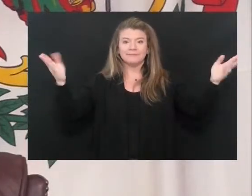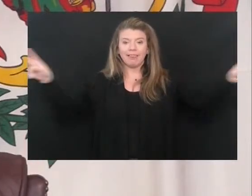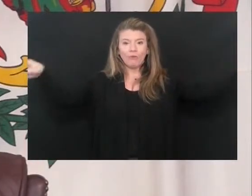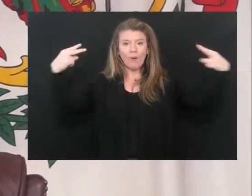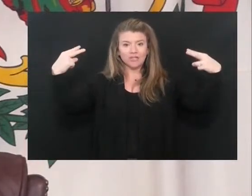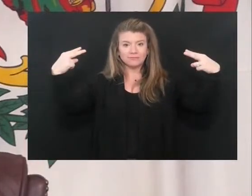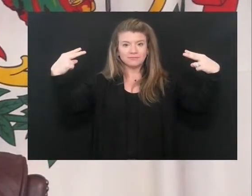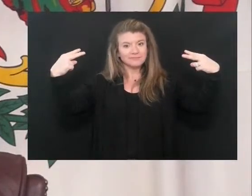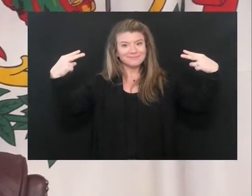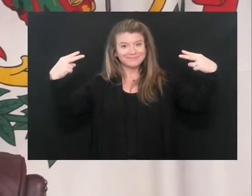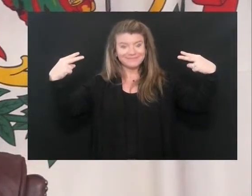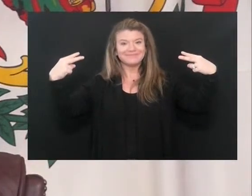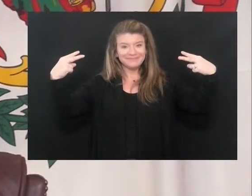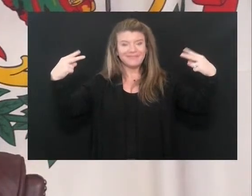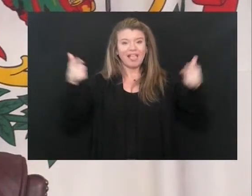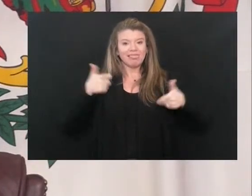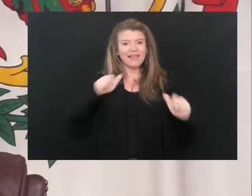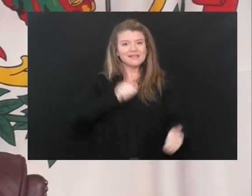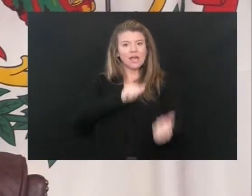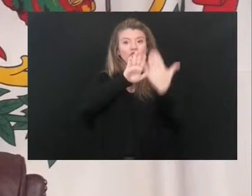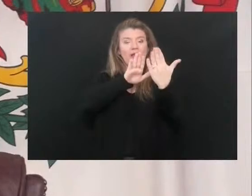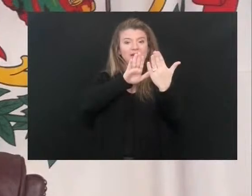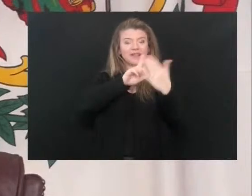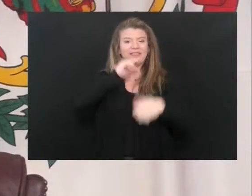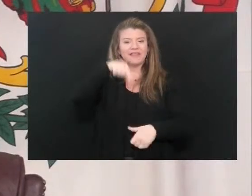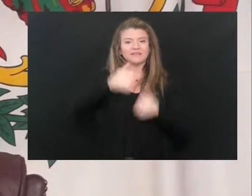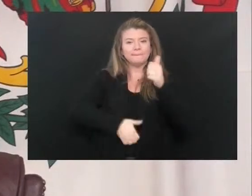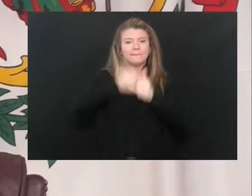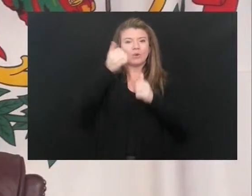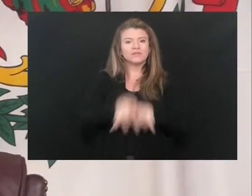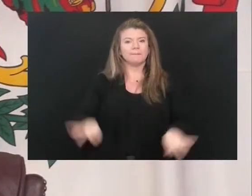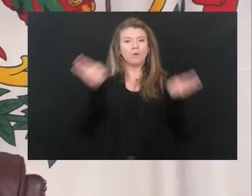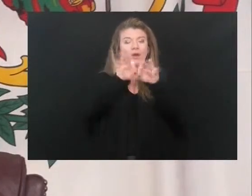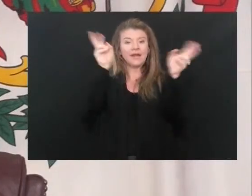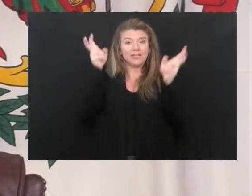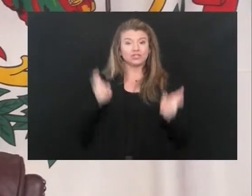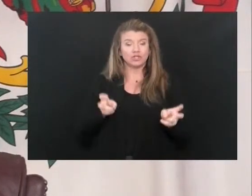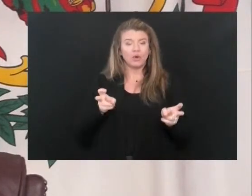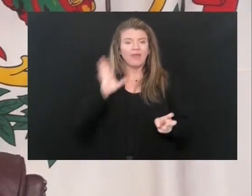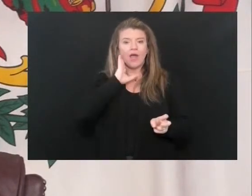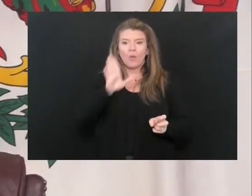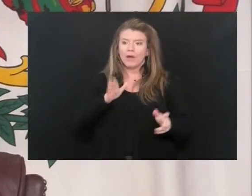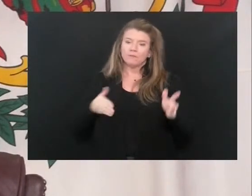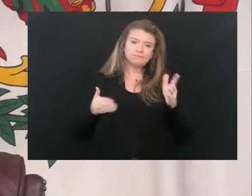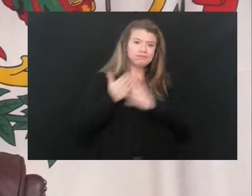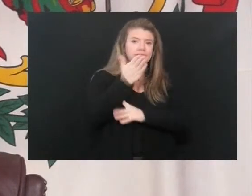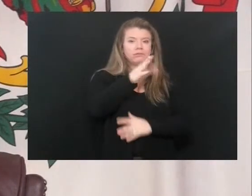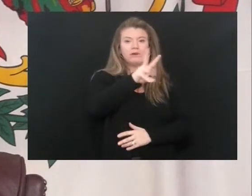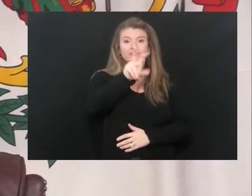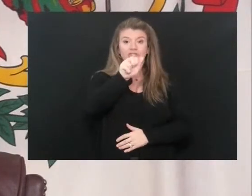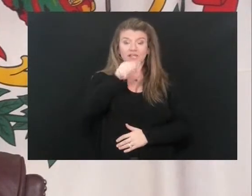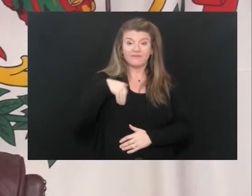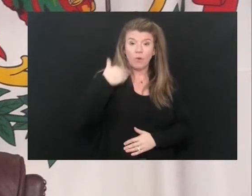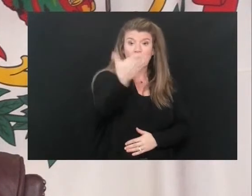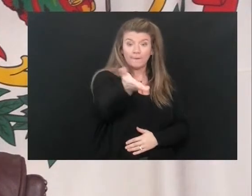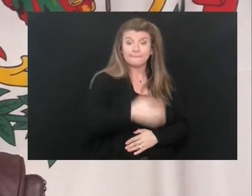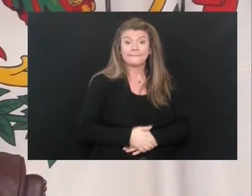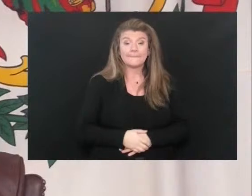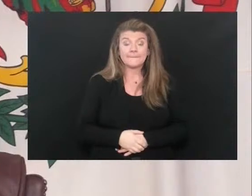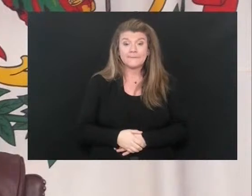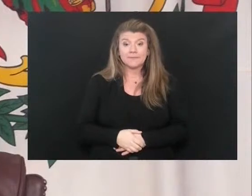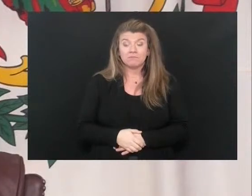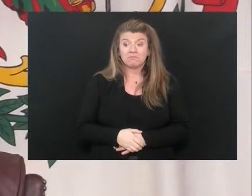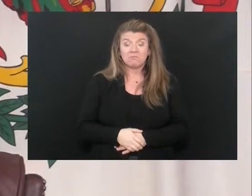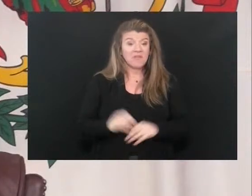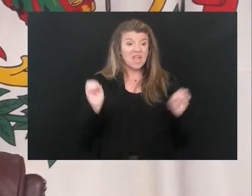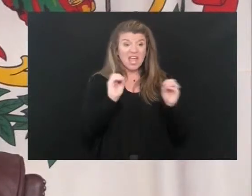transparent. And let's address the most important issue that will propel West Virginia forward. If we can't get